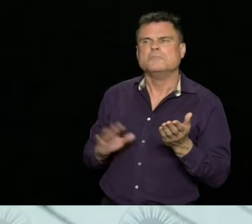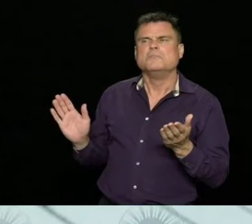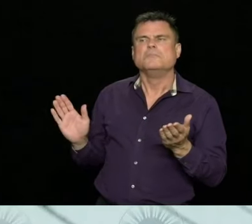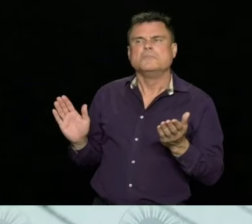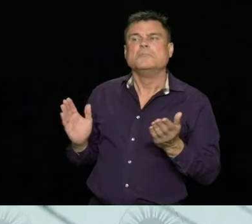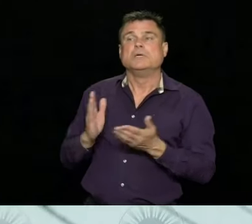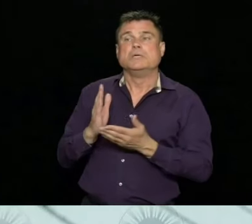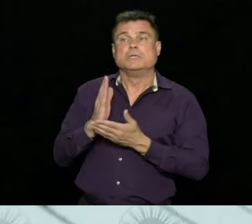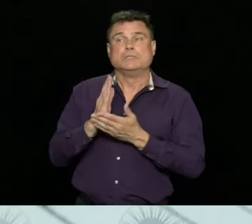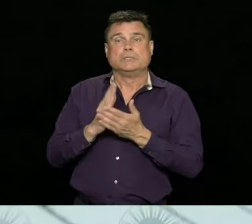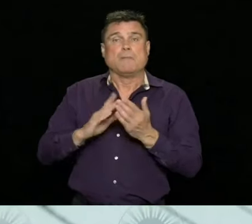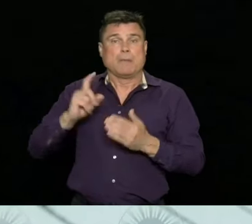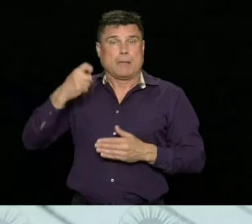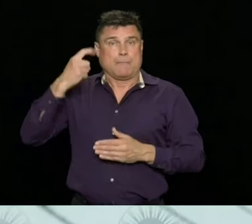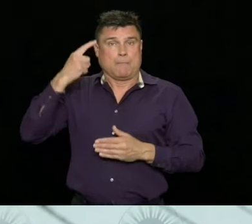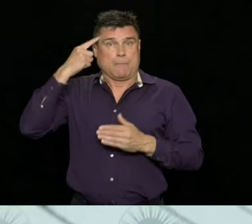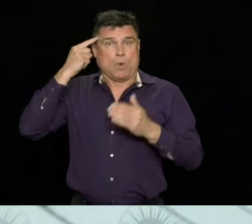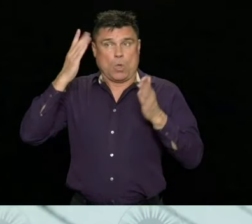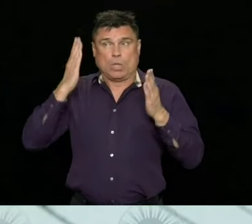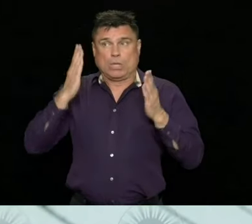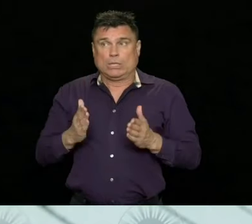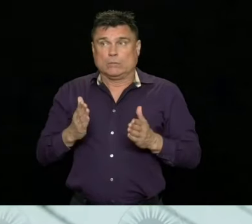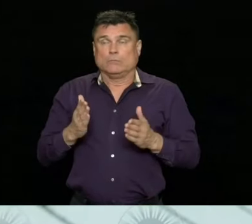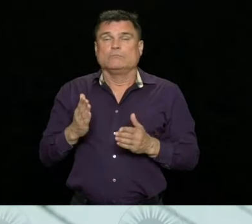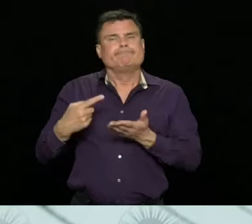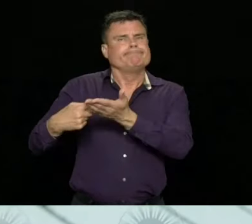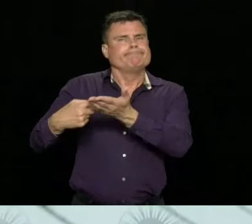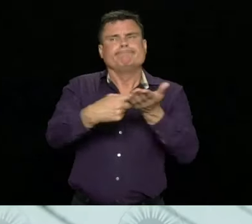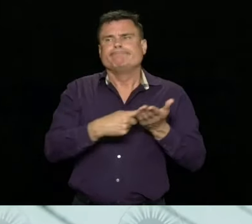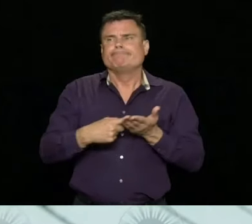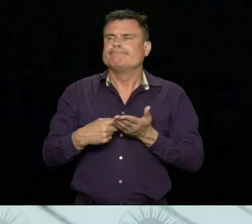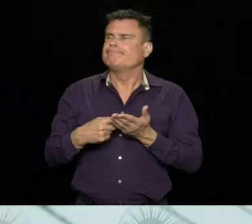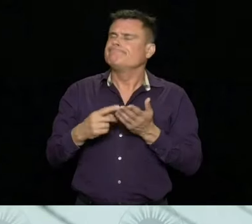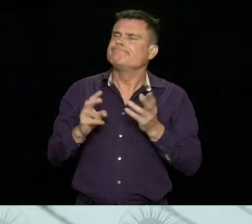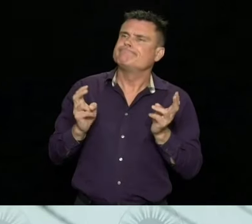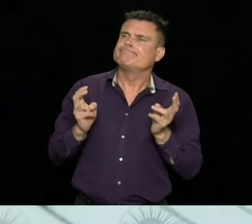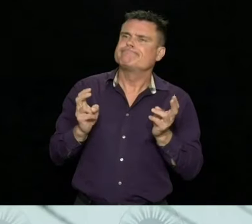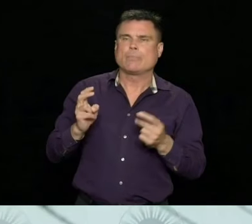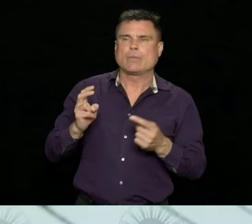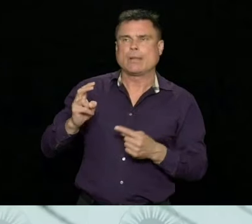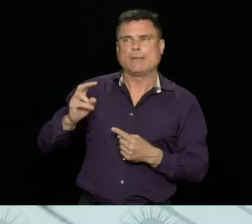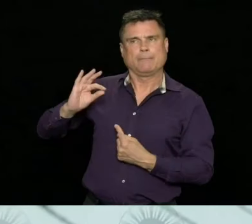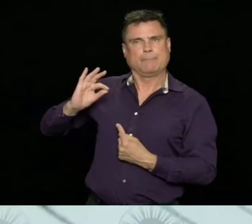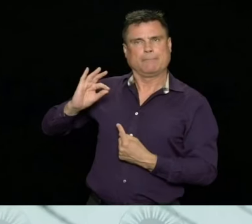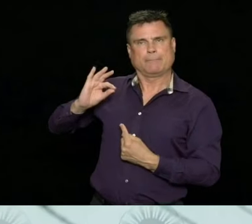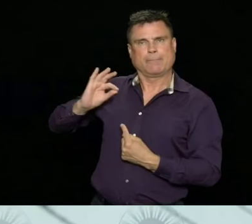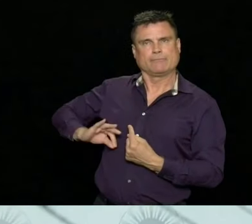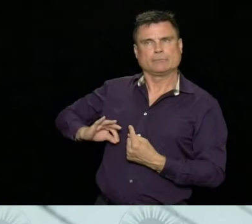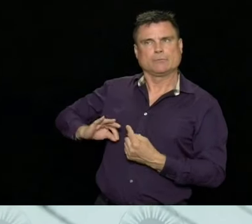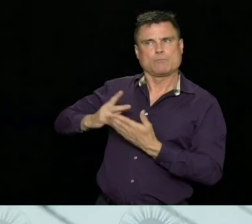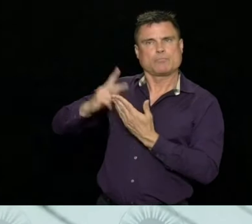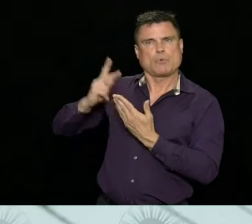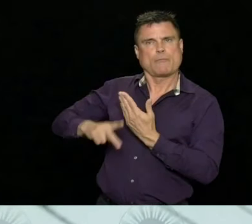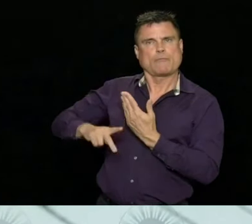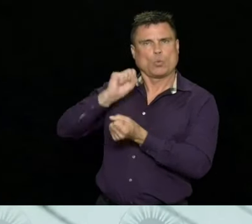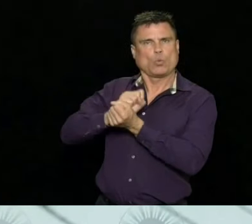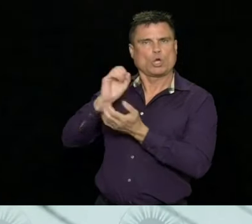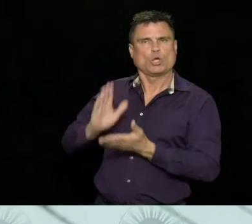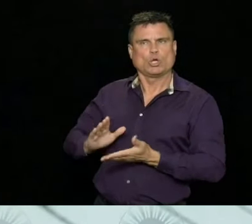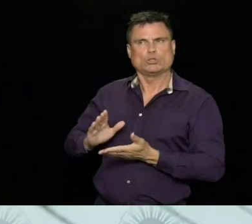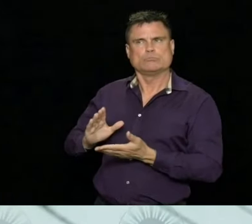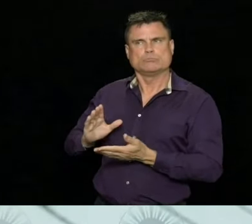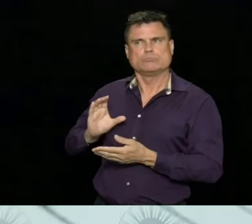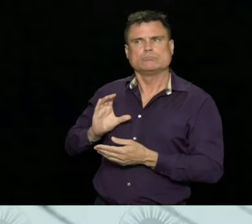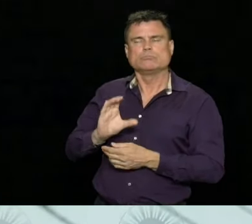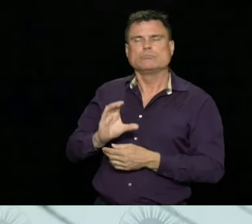of the benefit program for the workers, people they have to pay extra